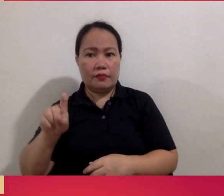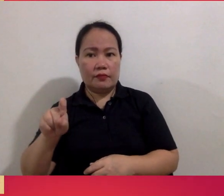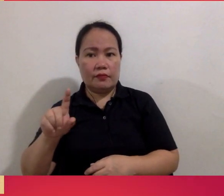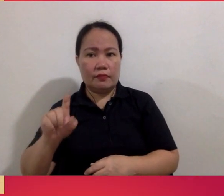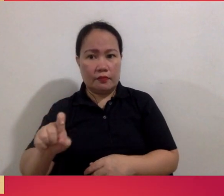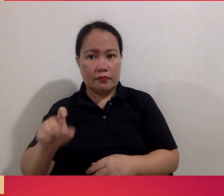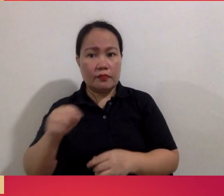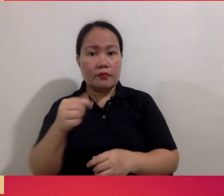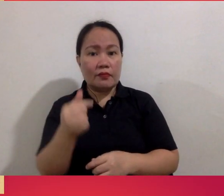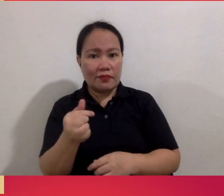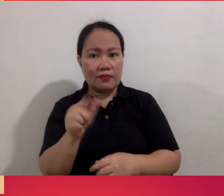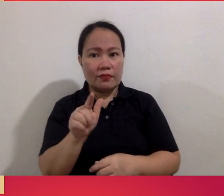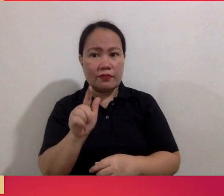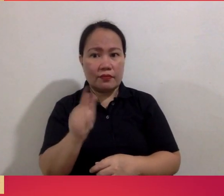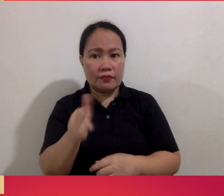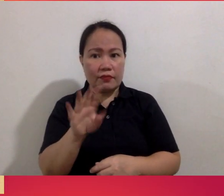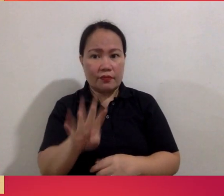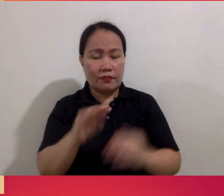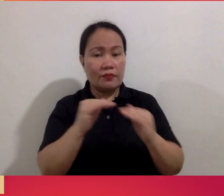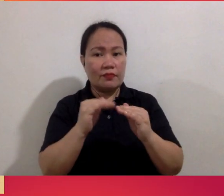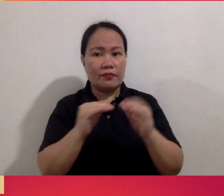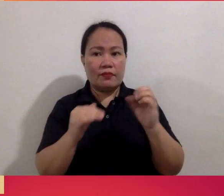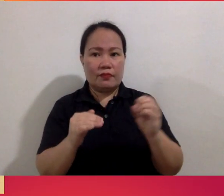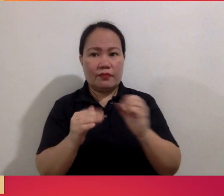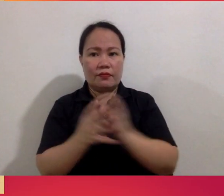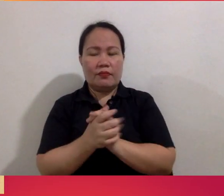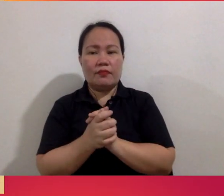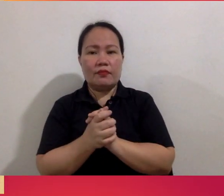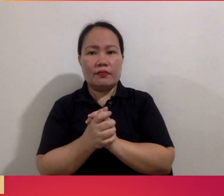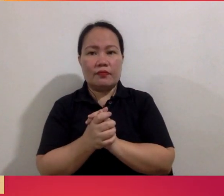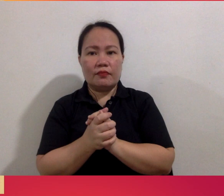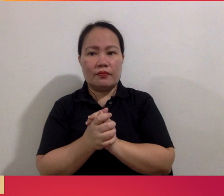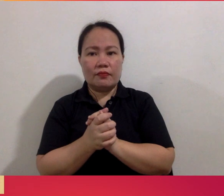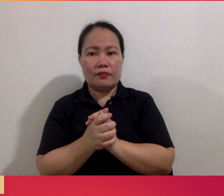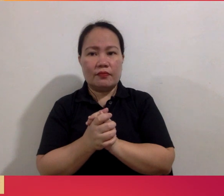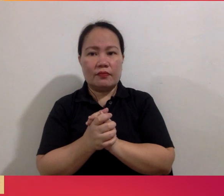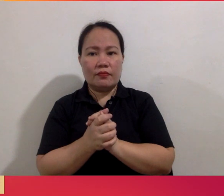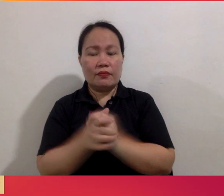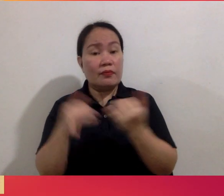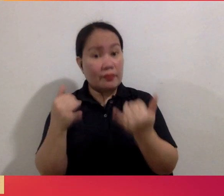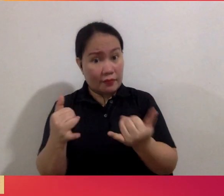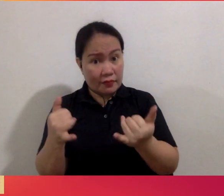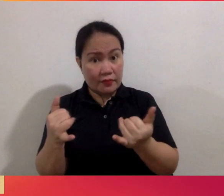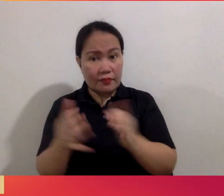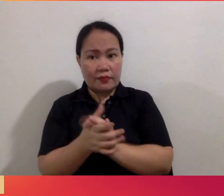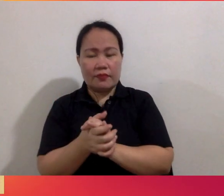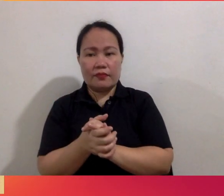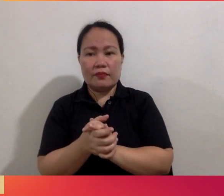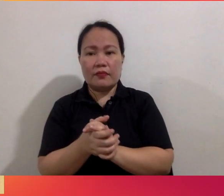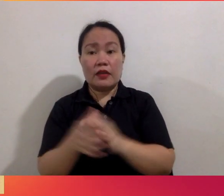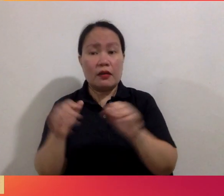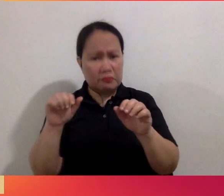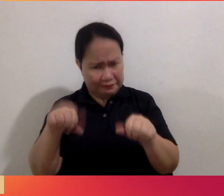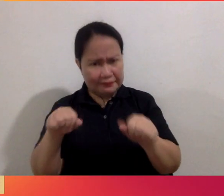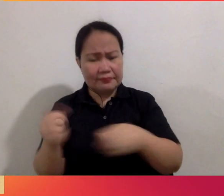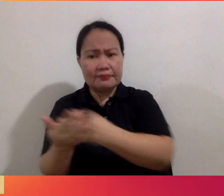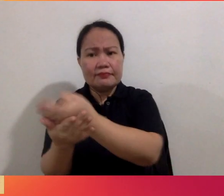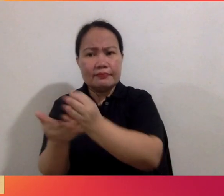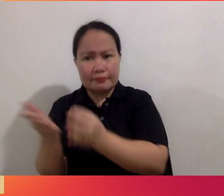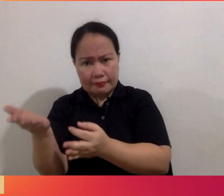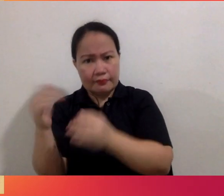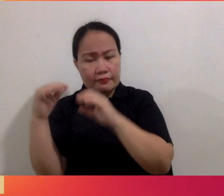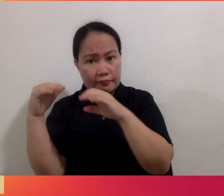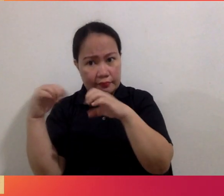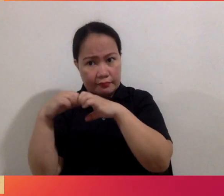plus 24, because negative 3x minus 8x is negative 11x. Ngayon, since